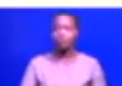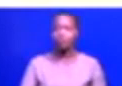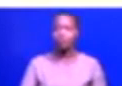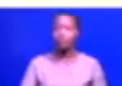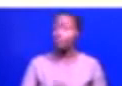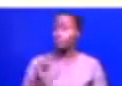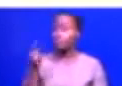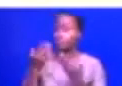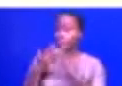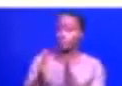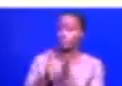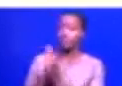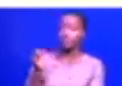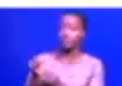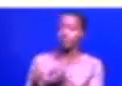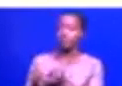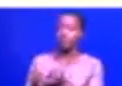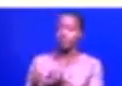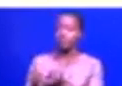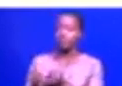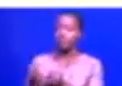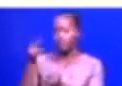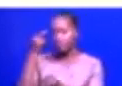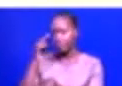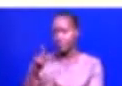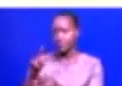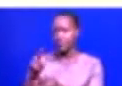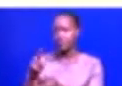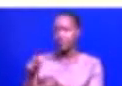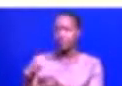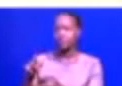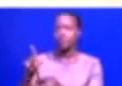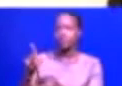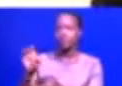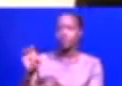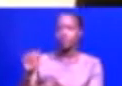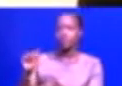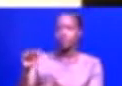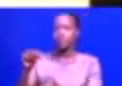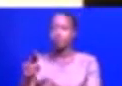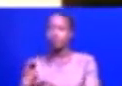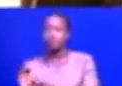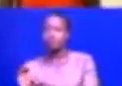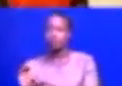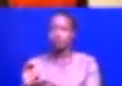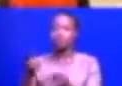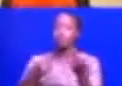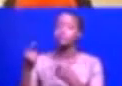Once we are done with the finals for this league, of course the winners are